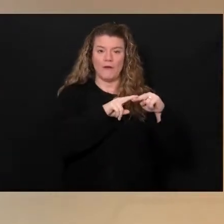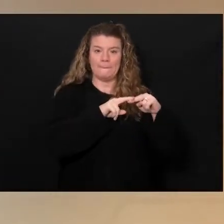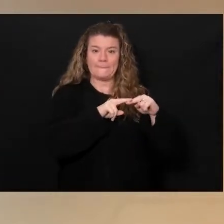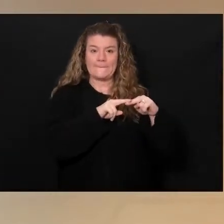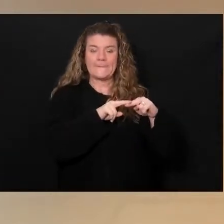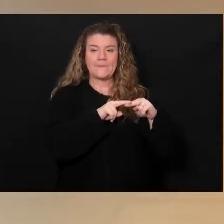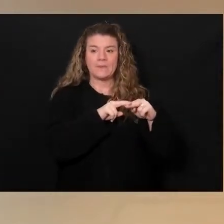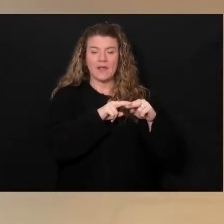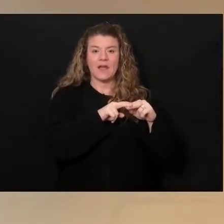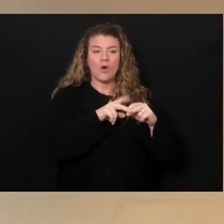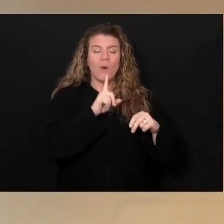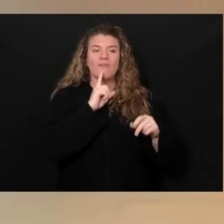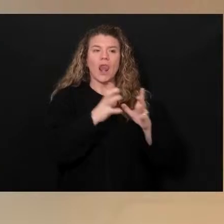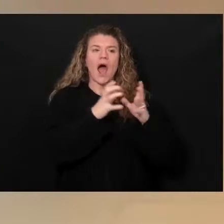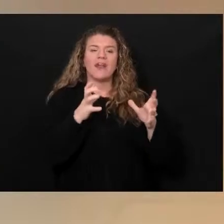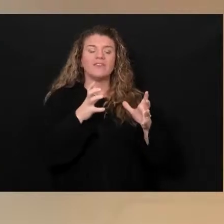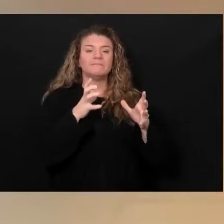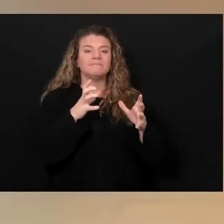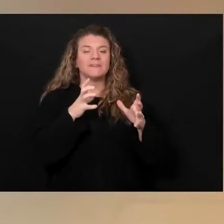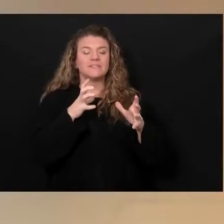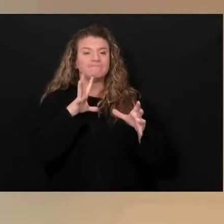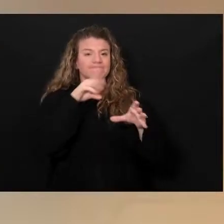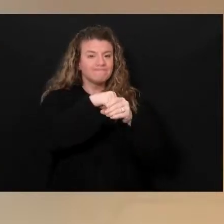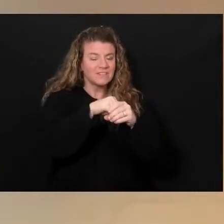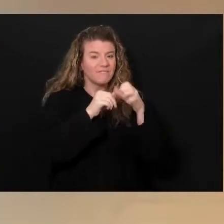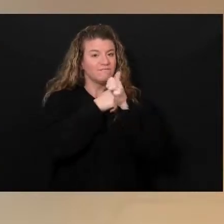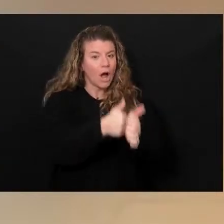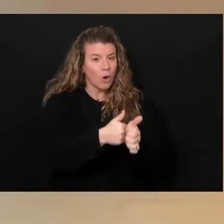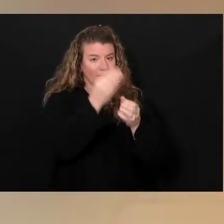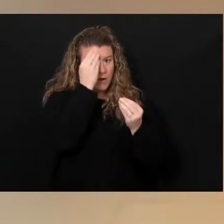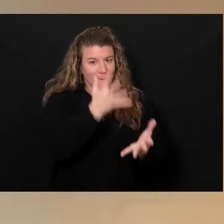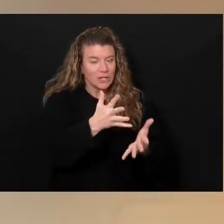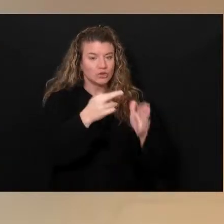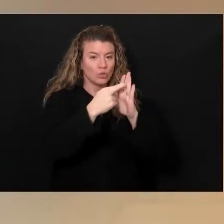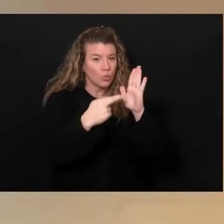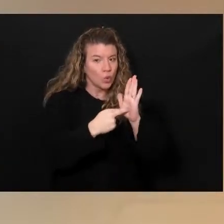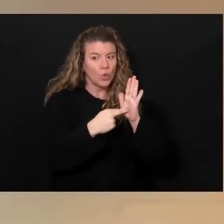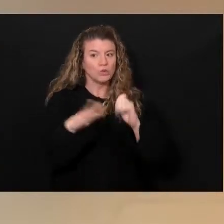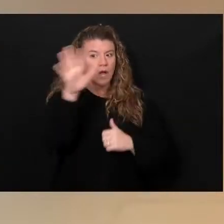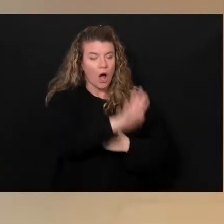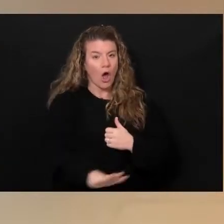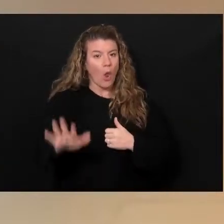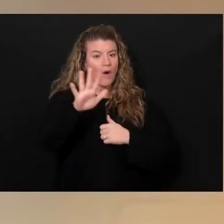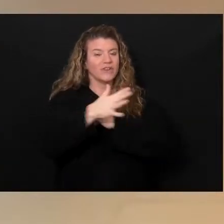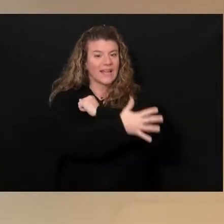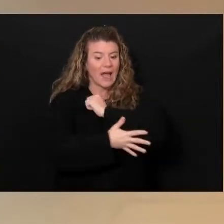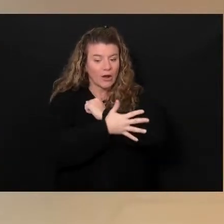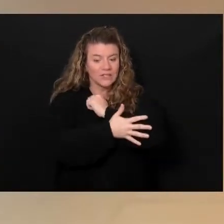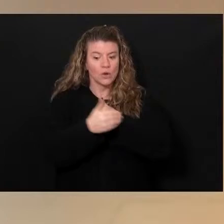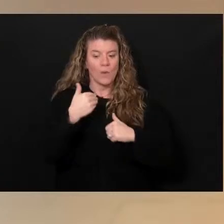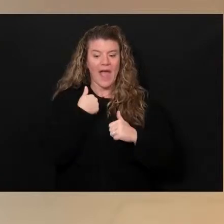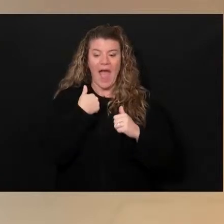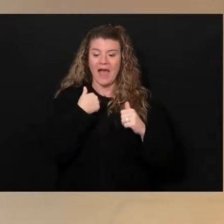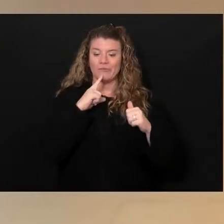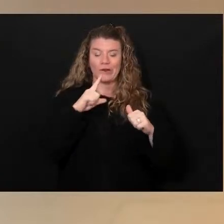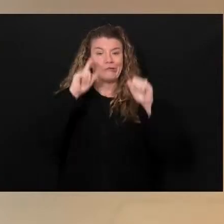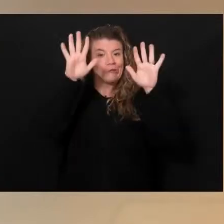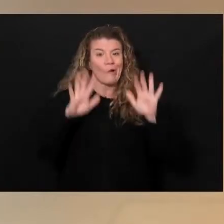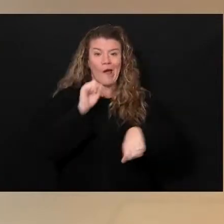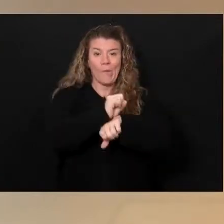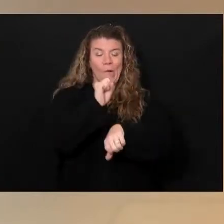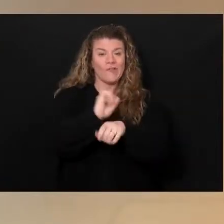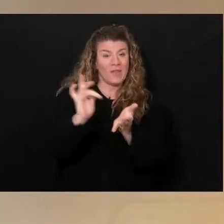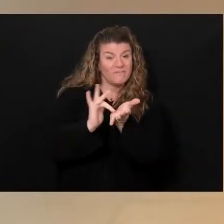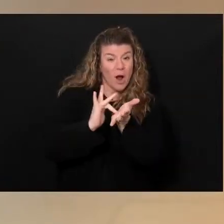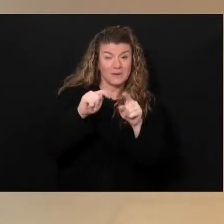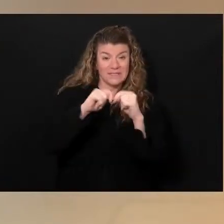was a lot of best practices data shared across the 55 counties. We've had some great work from the pharmacy board